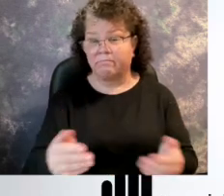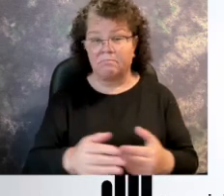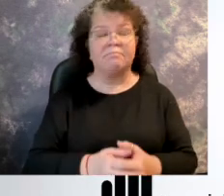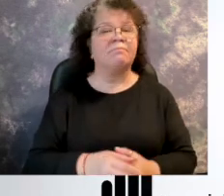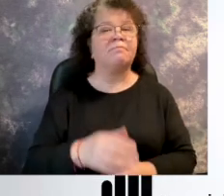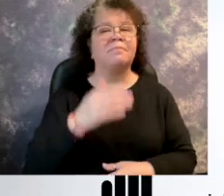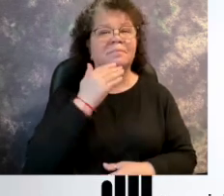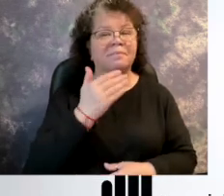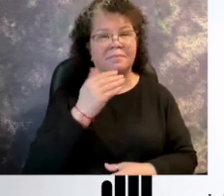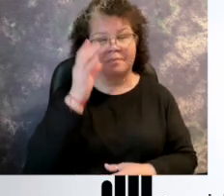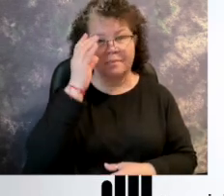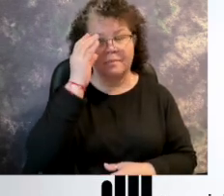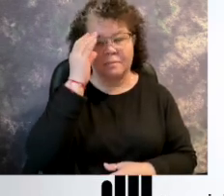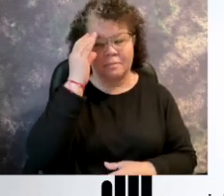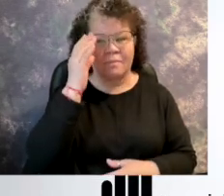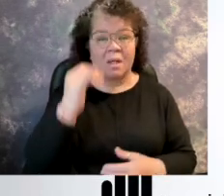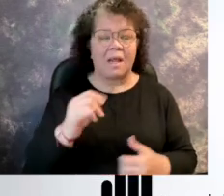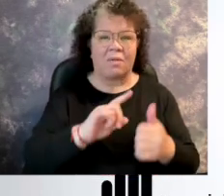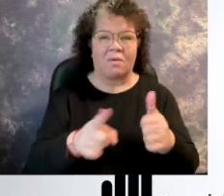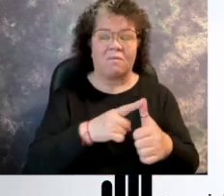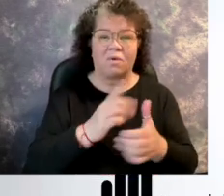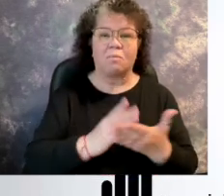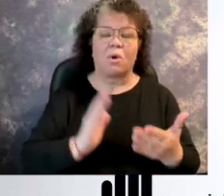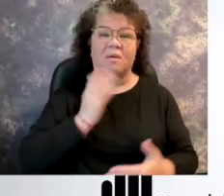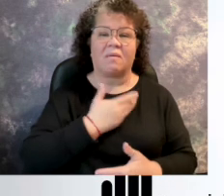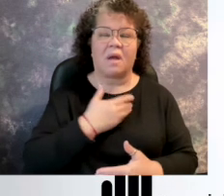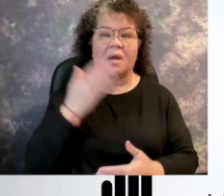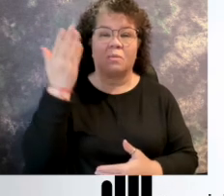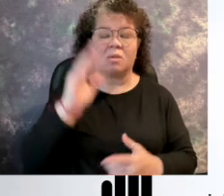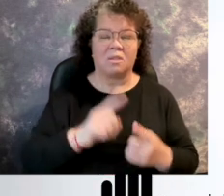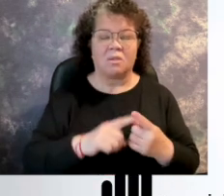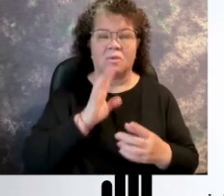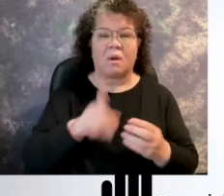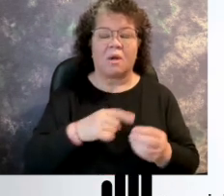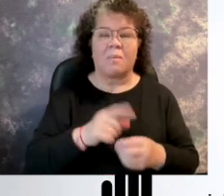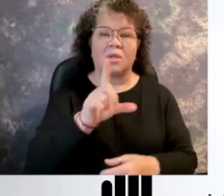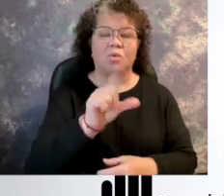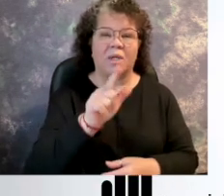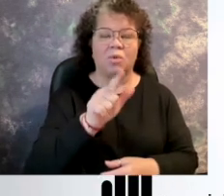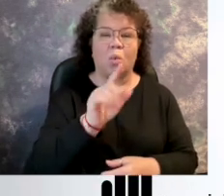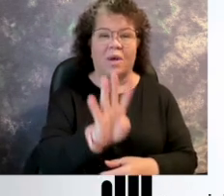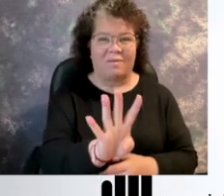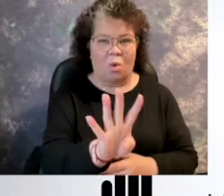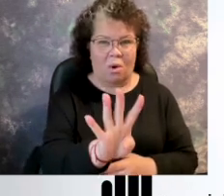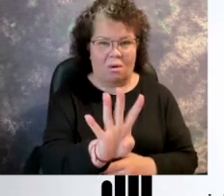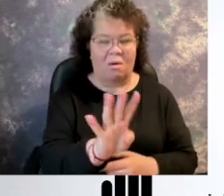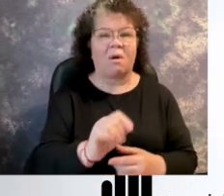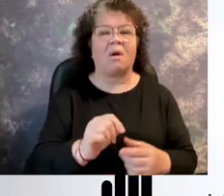Thank you. We will now start with the first part of our presentation to cover the 2024 Clean Transportation Regional